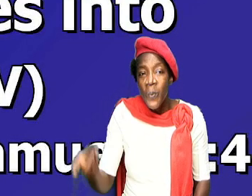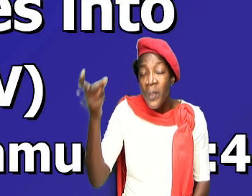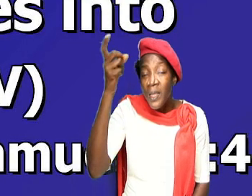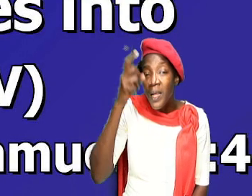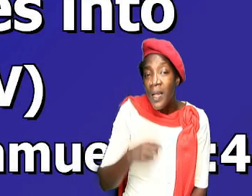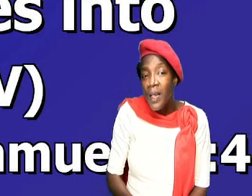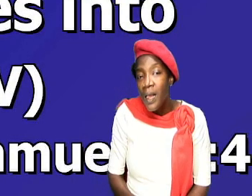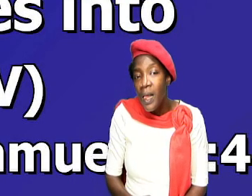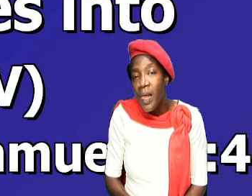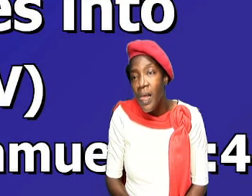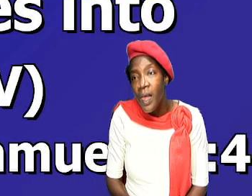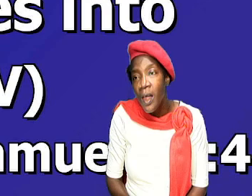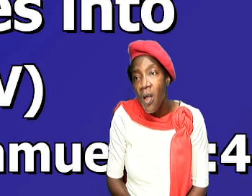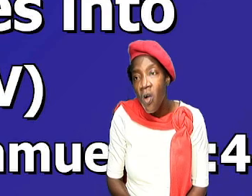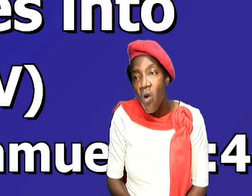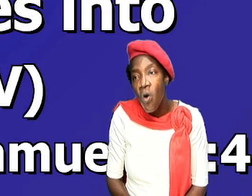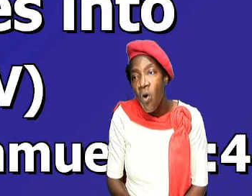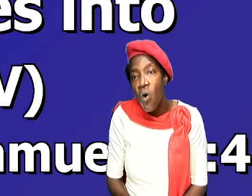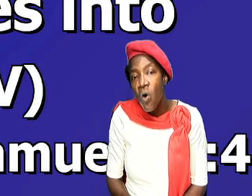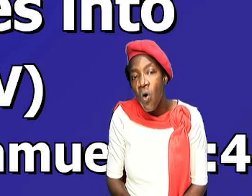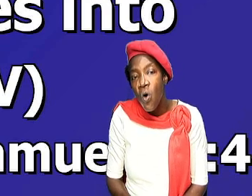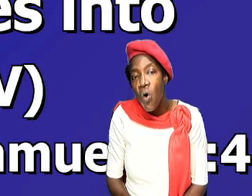So,